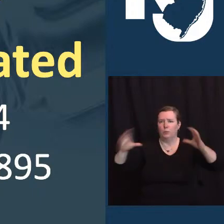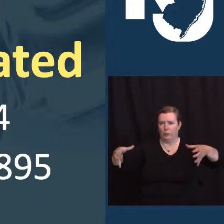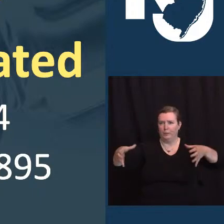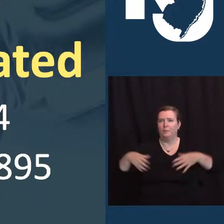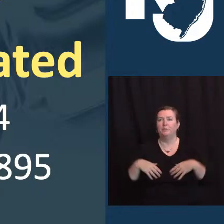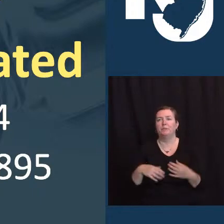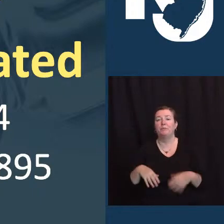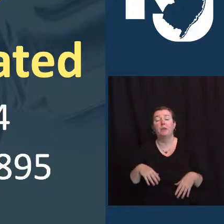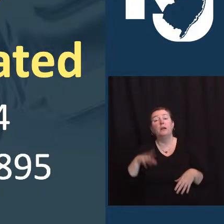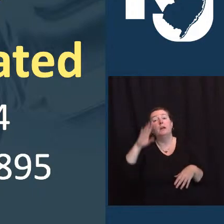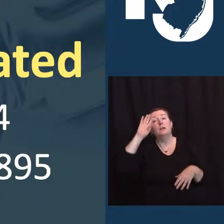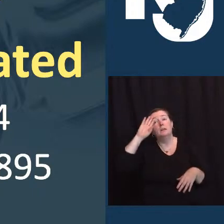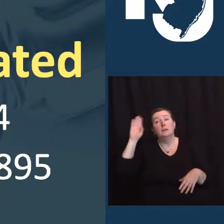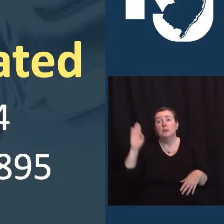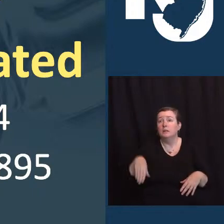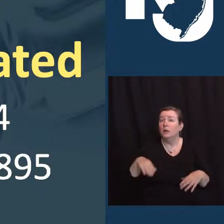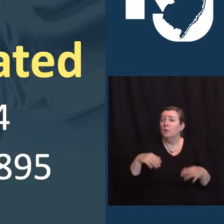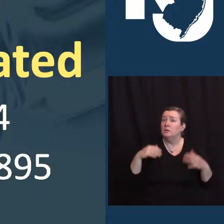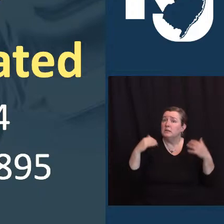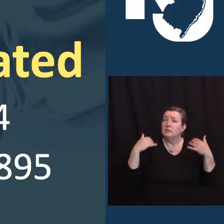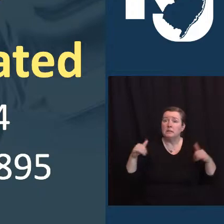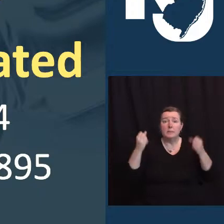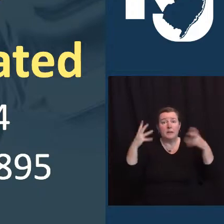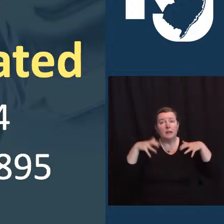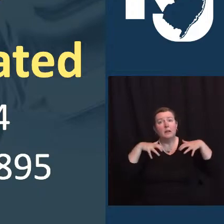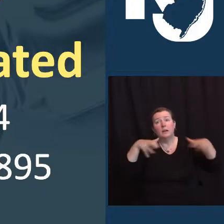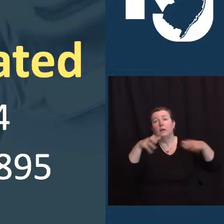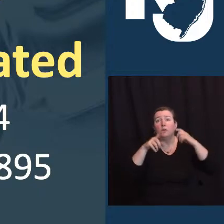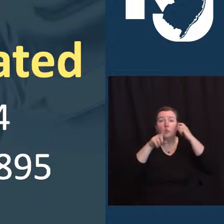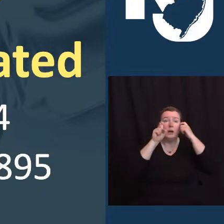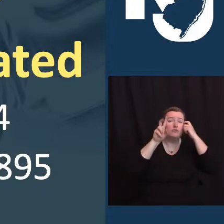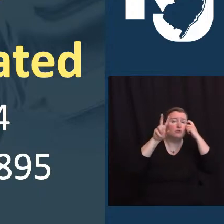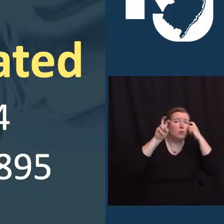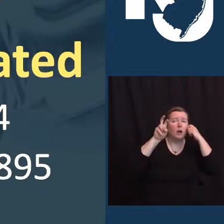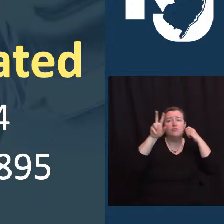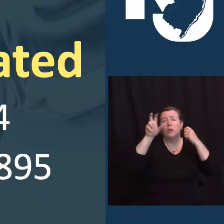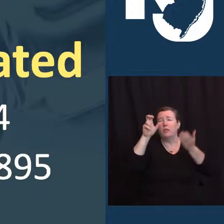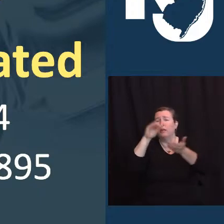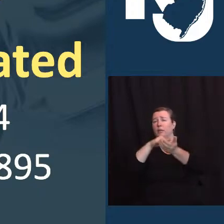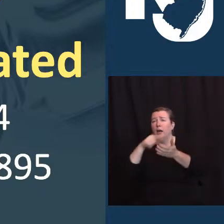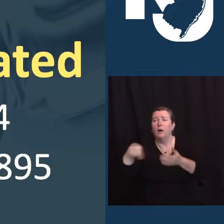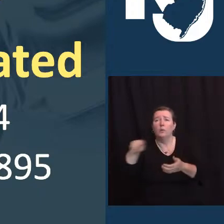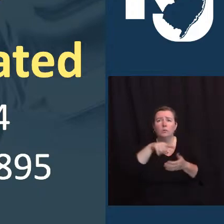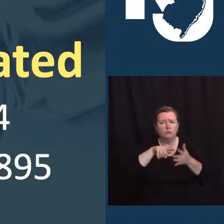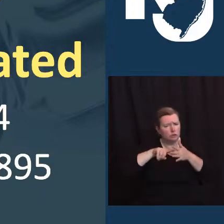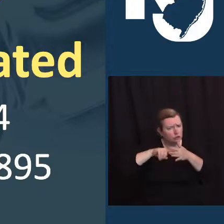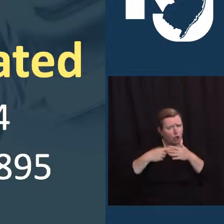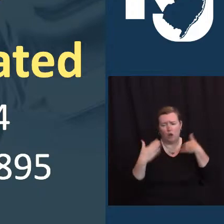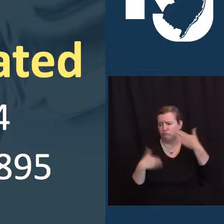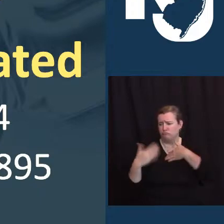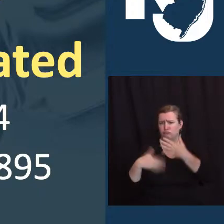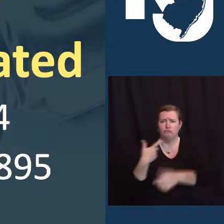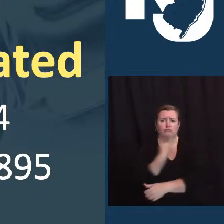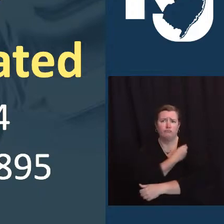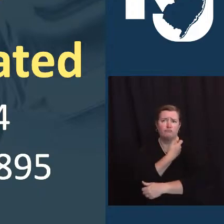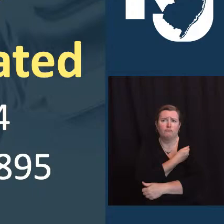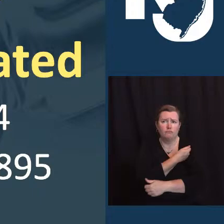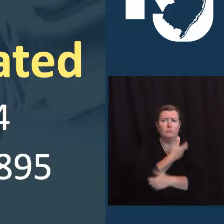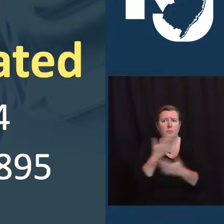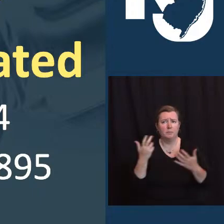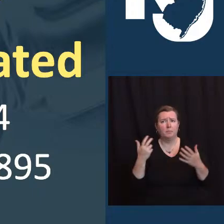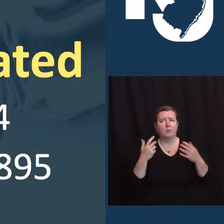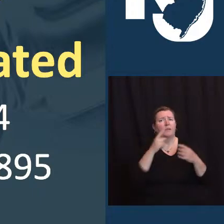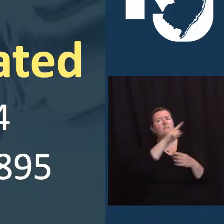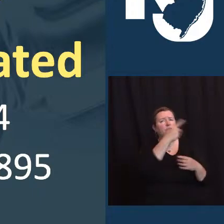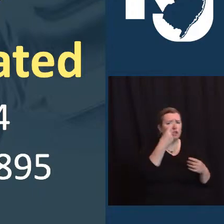the way, that there are still many hundreds of thousands of you who have begun your vaccination courses and received your first doses, so be sure to get back